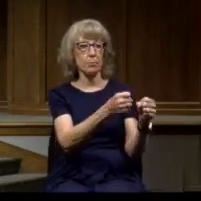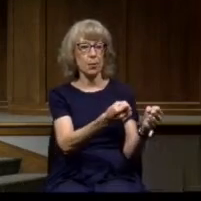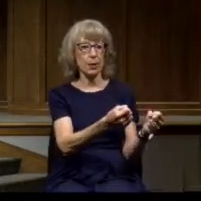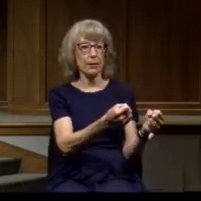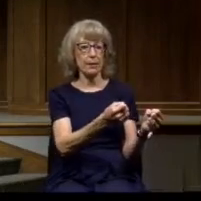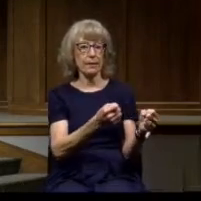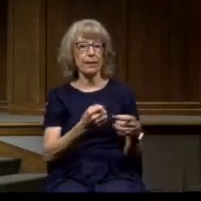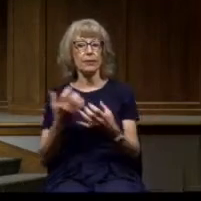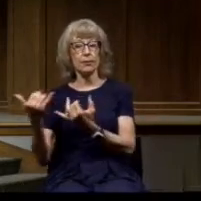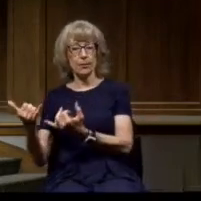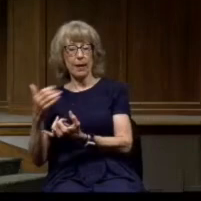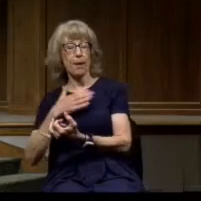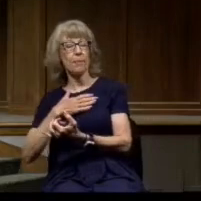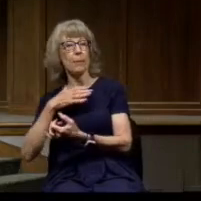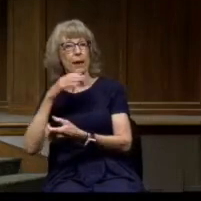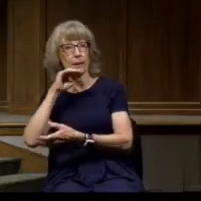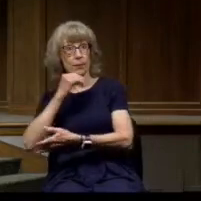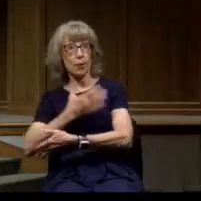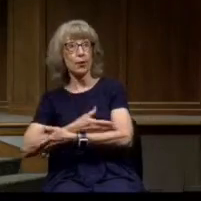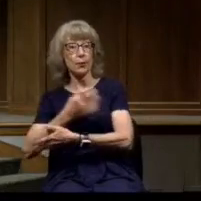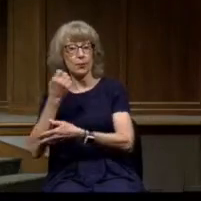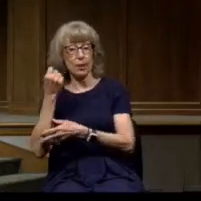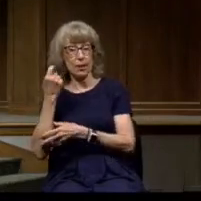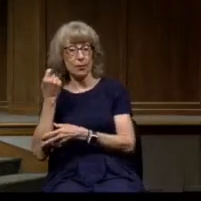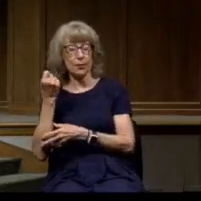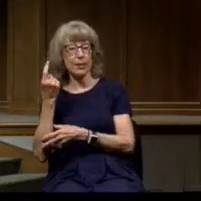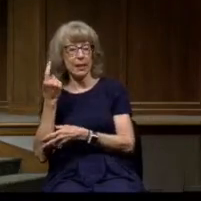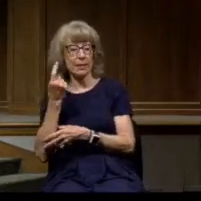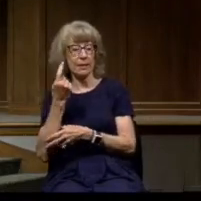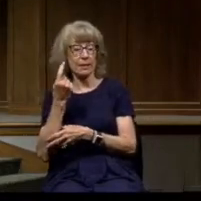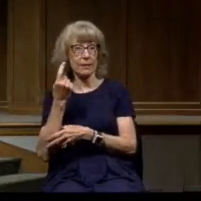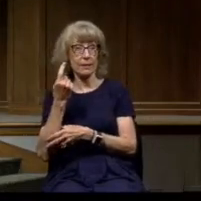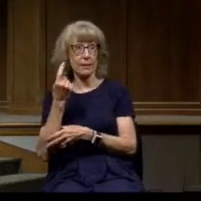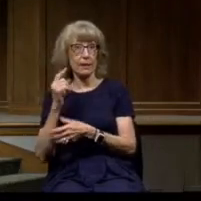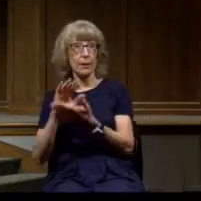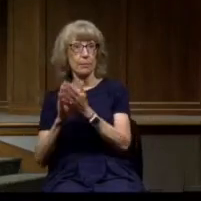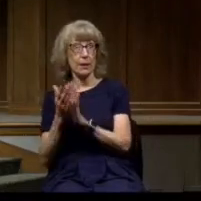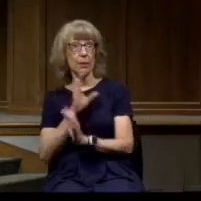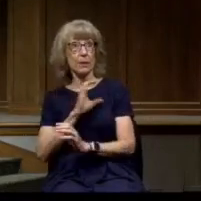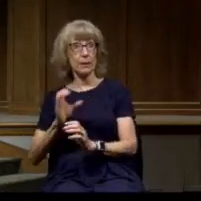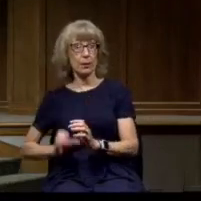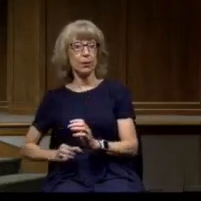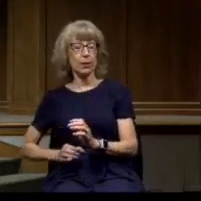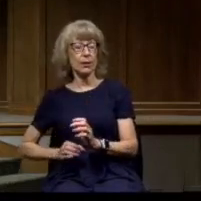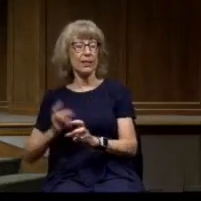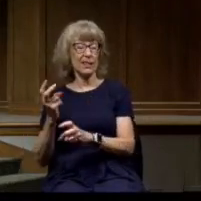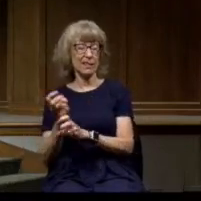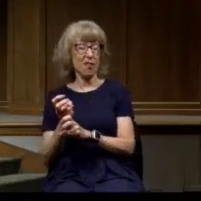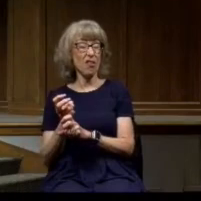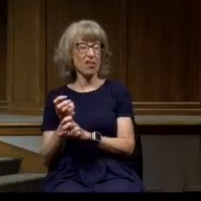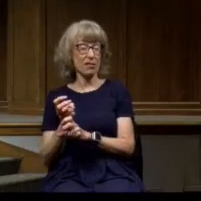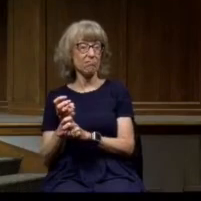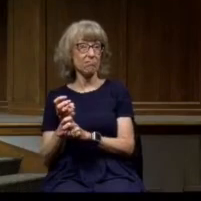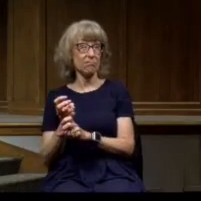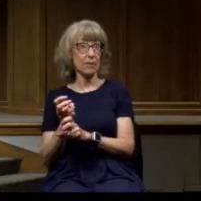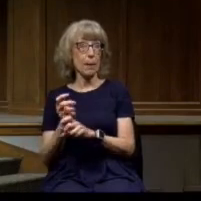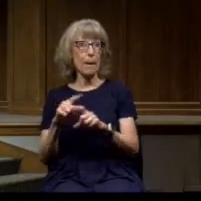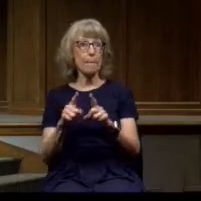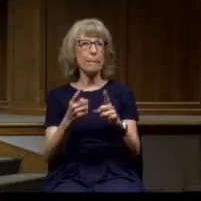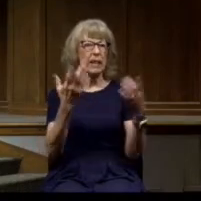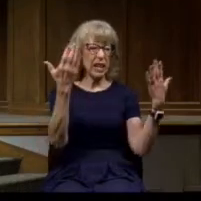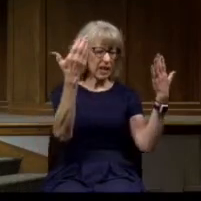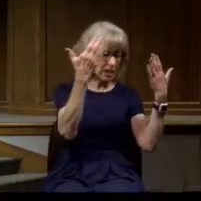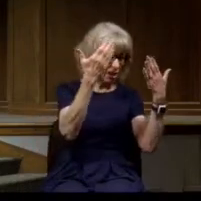words, the darker the night gets, the brighter the light shines. I'm a